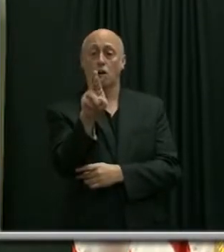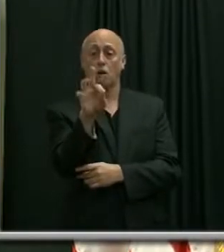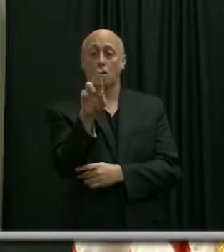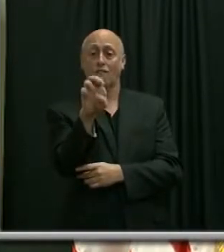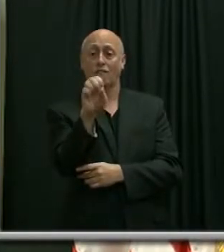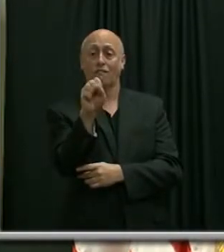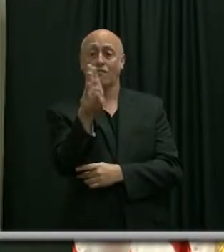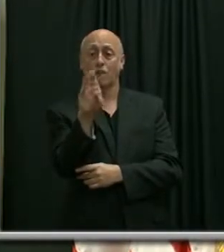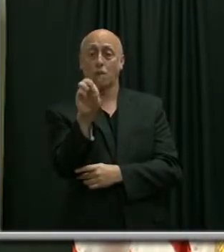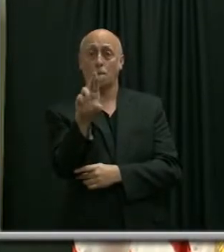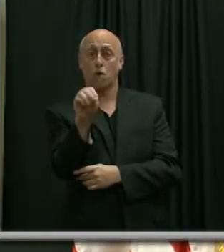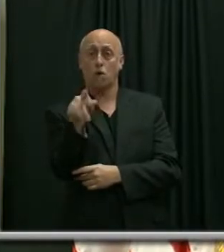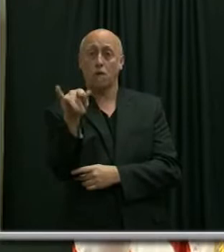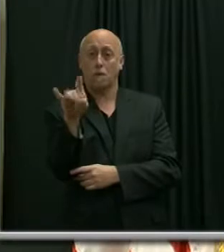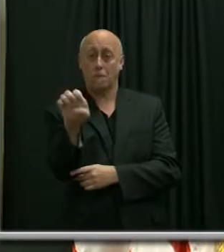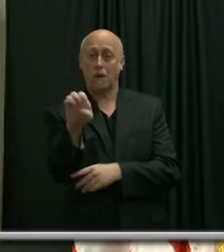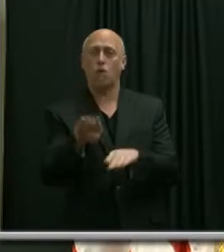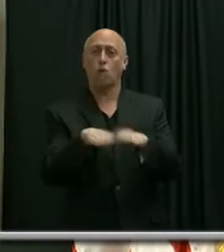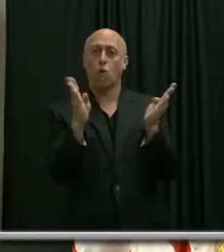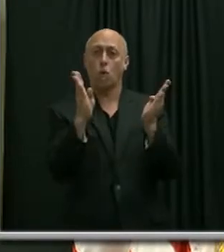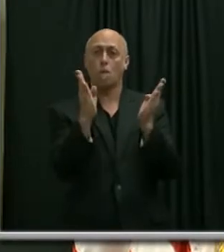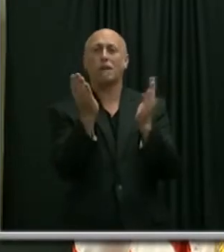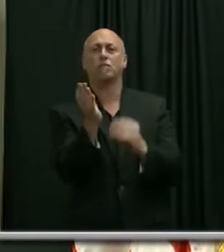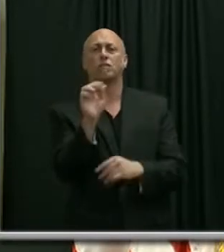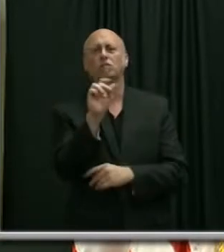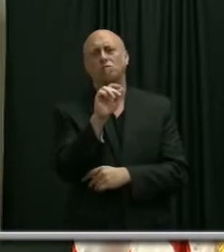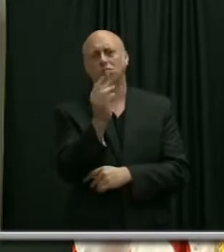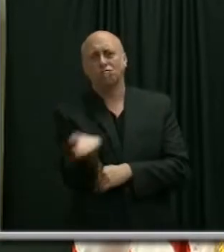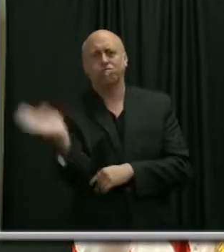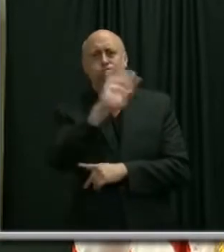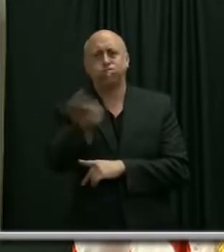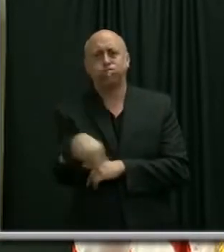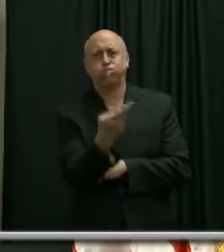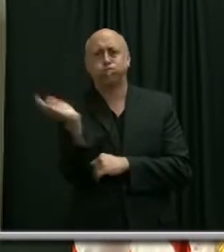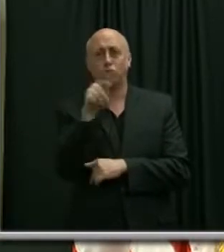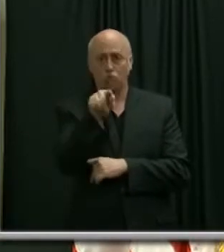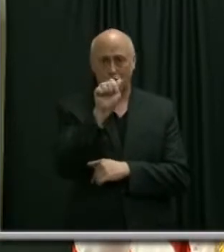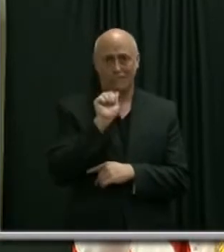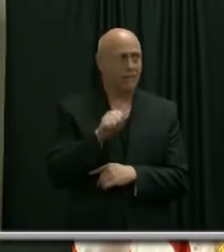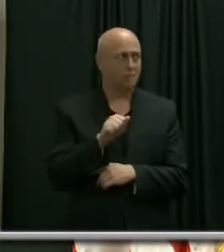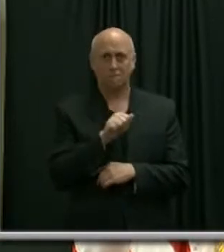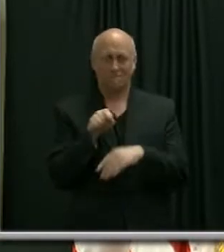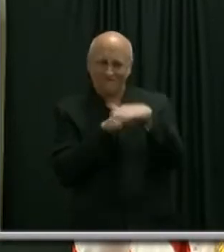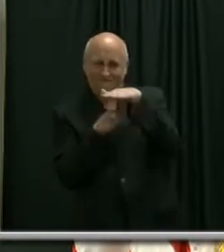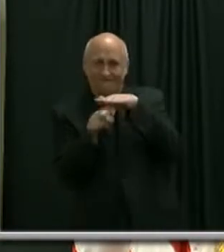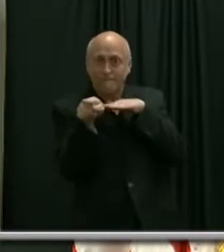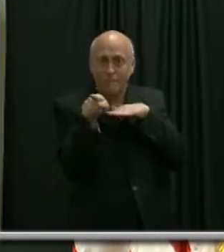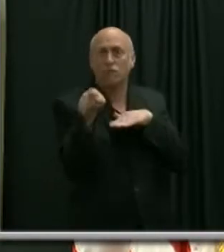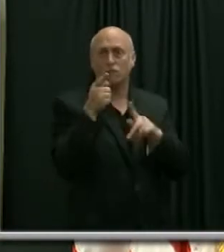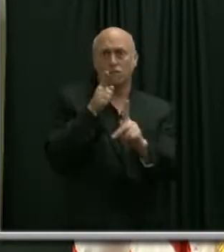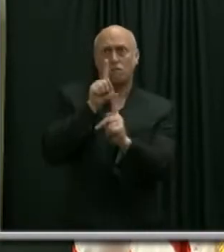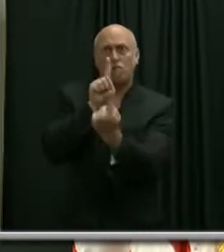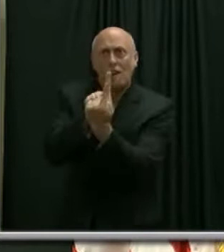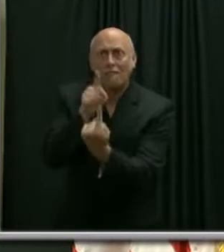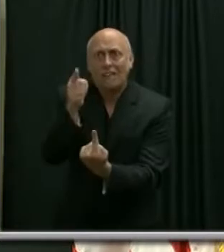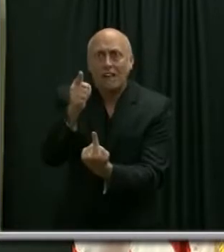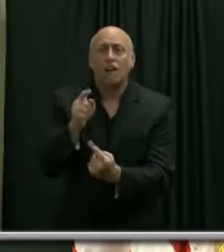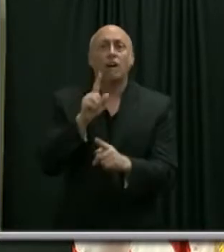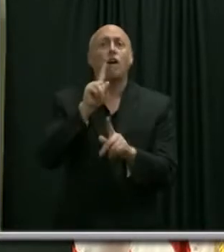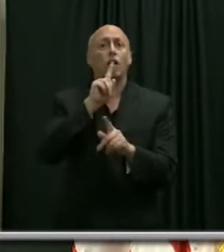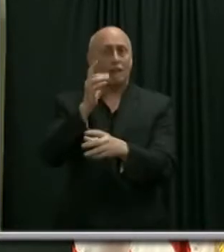and is open 24/7. You can come there and you can get an order of protection if you need